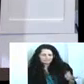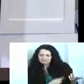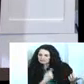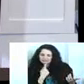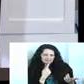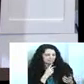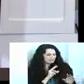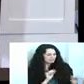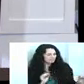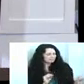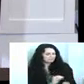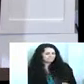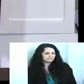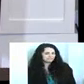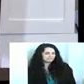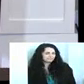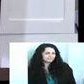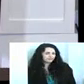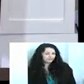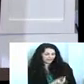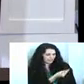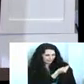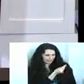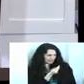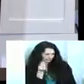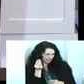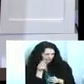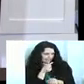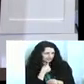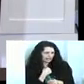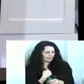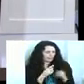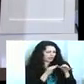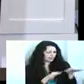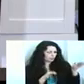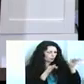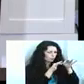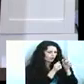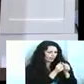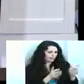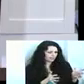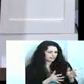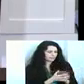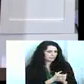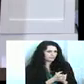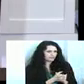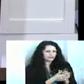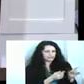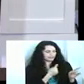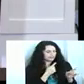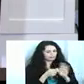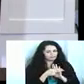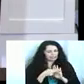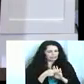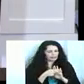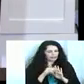Who didn't say, you're worthless. Who didn't say, you're not a child of God, but